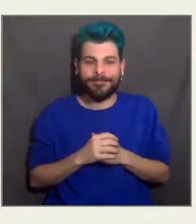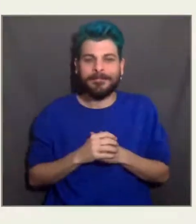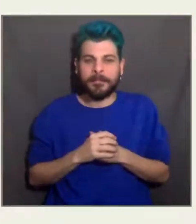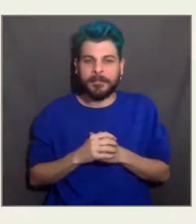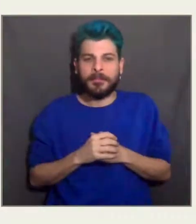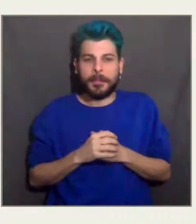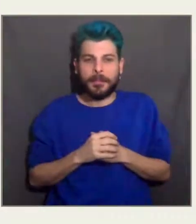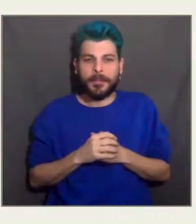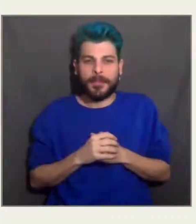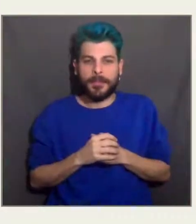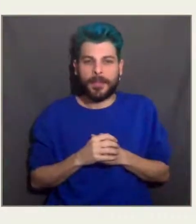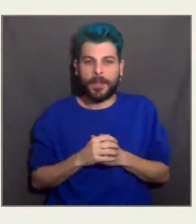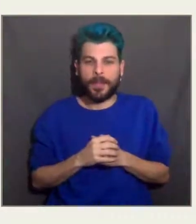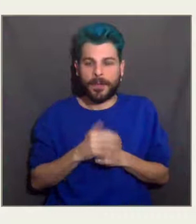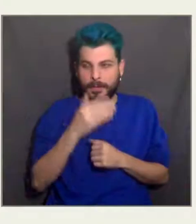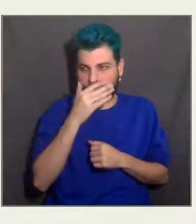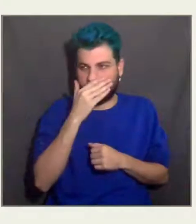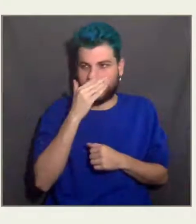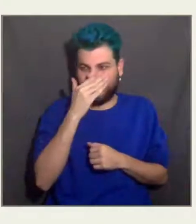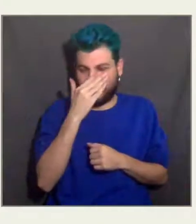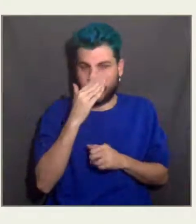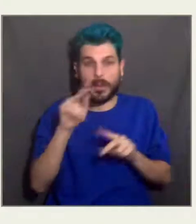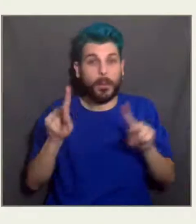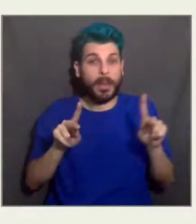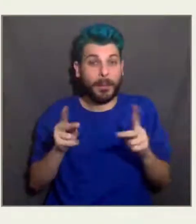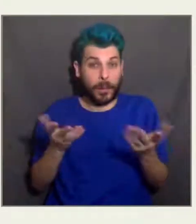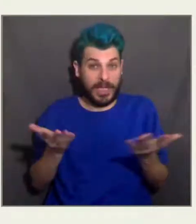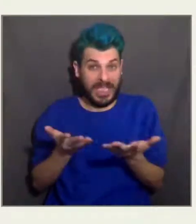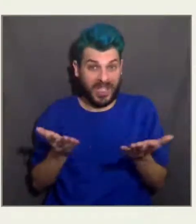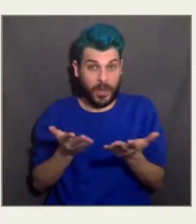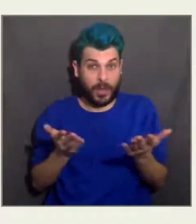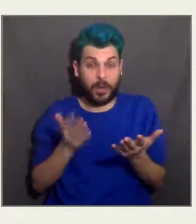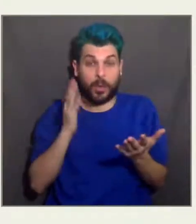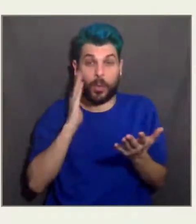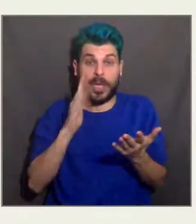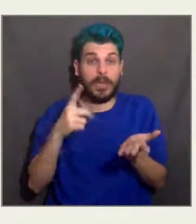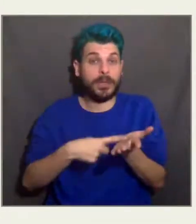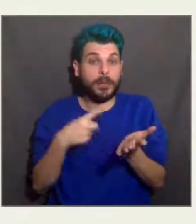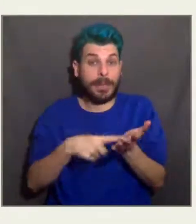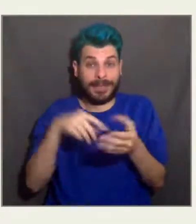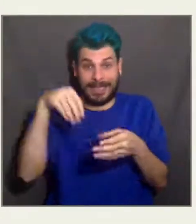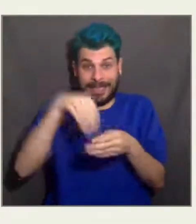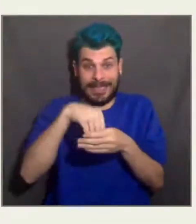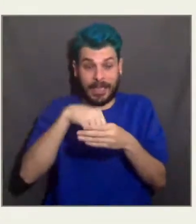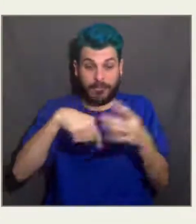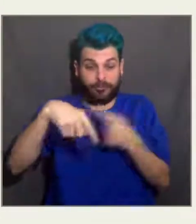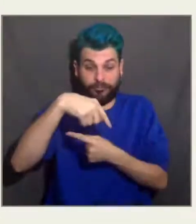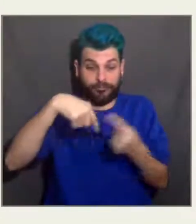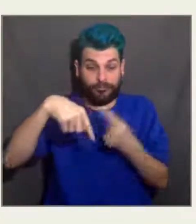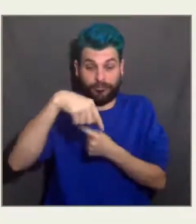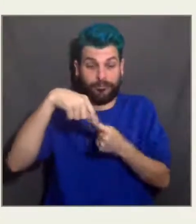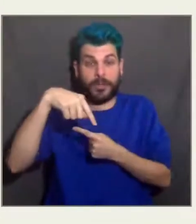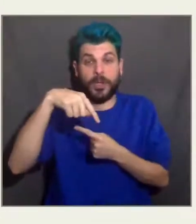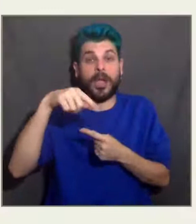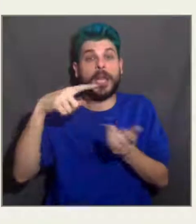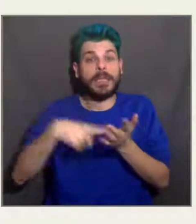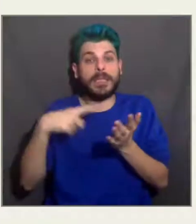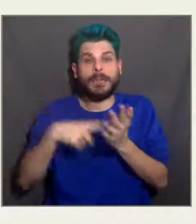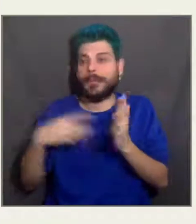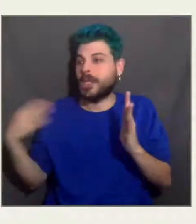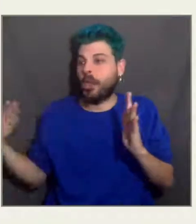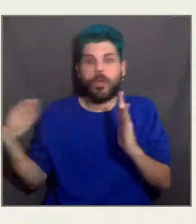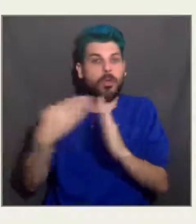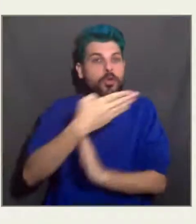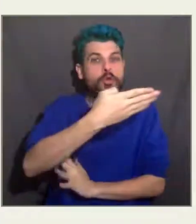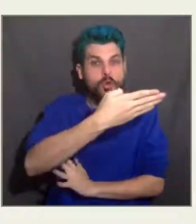just move people through our region, which is what I-5 does on the most part, right? It's the interstate system. We're moving a lot of goods and services